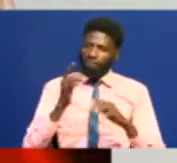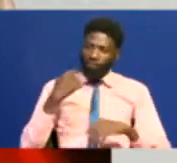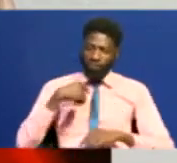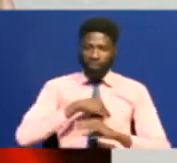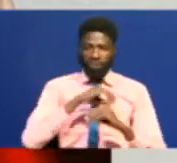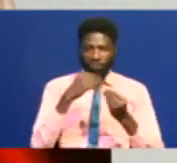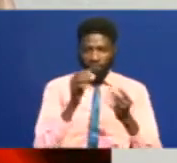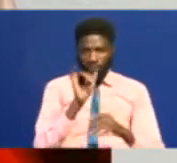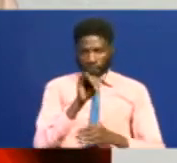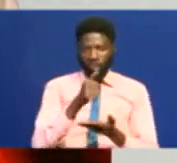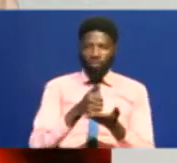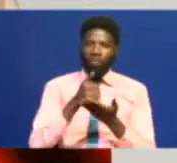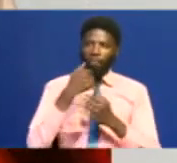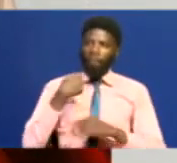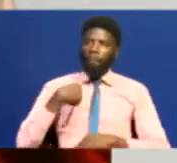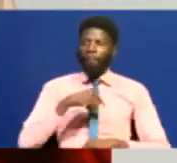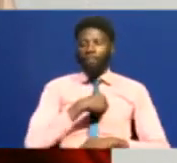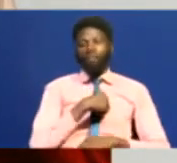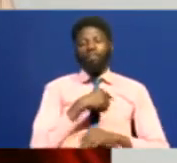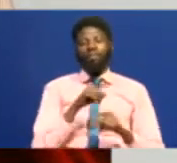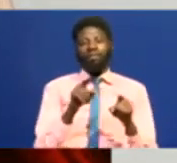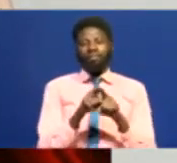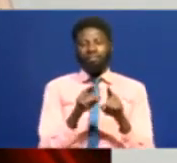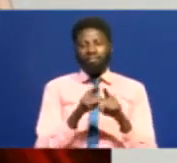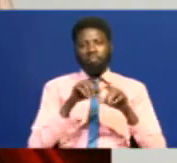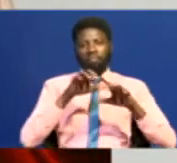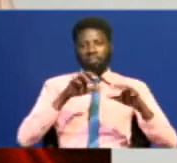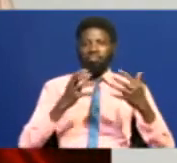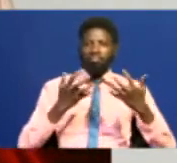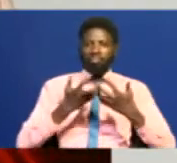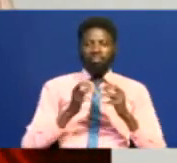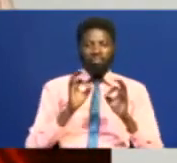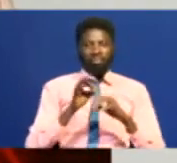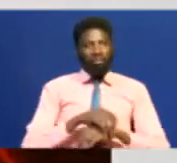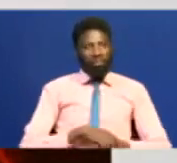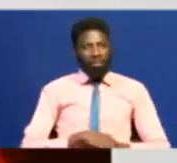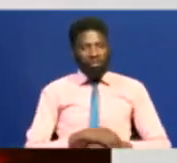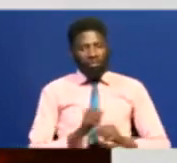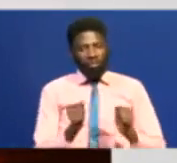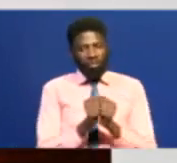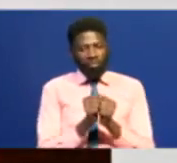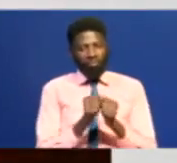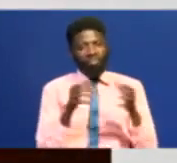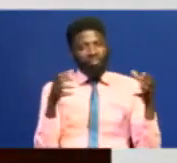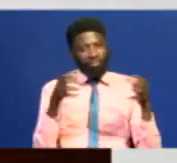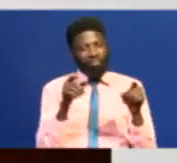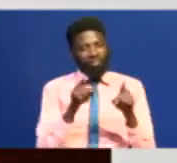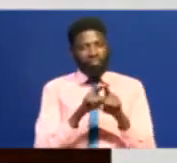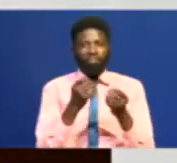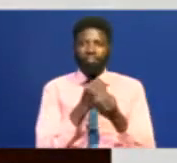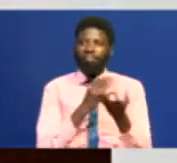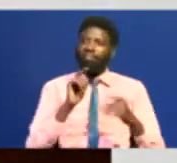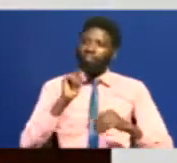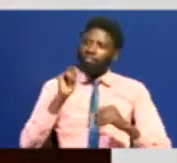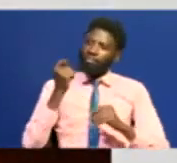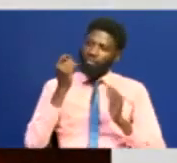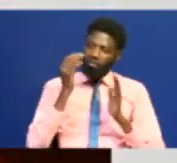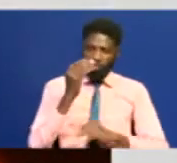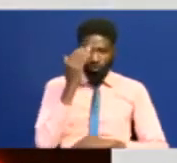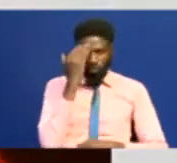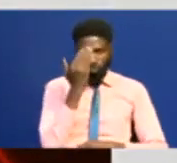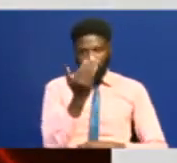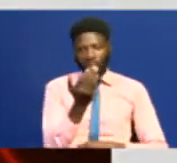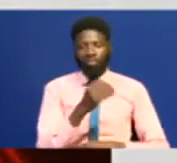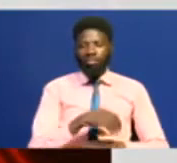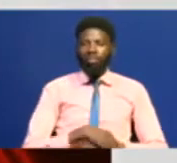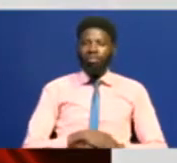that enables us to play in the market with big players. Mm-hmm. And of course, with this particular company, not so many Kenyans, of course, know you. In terms